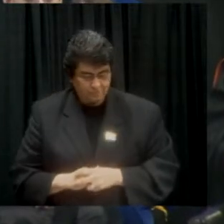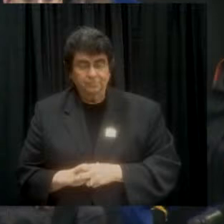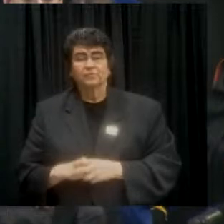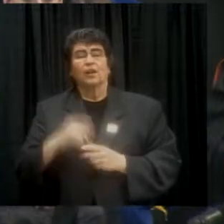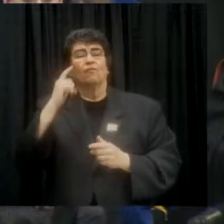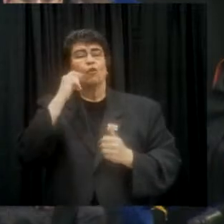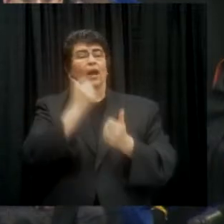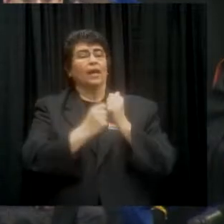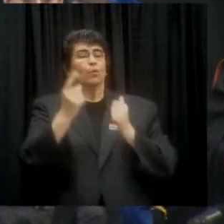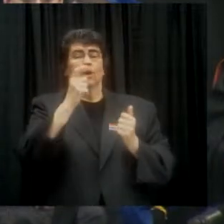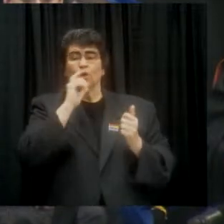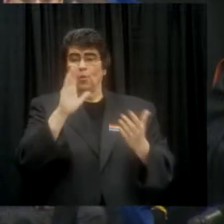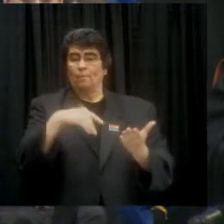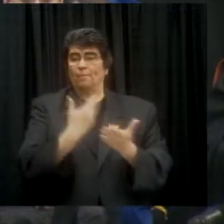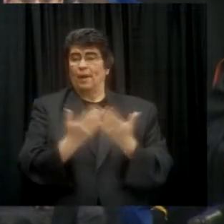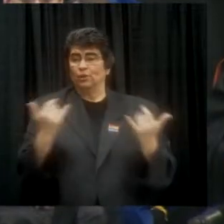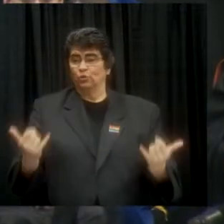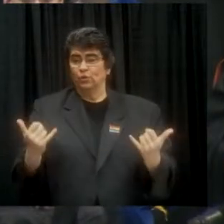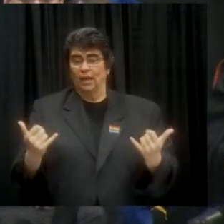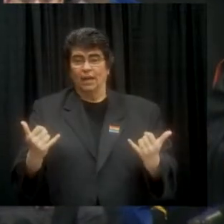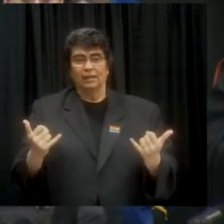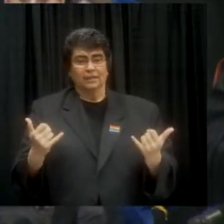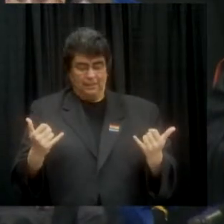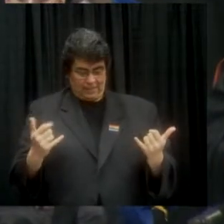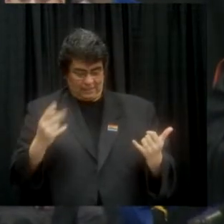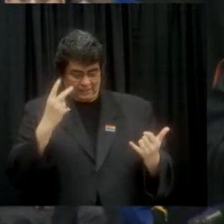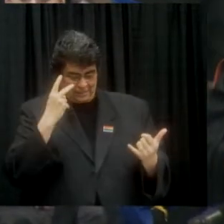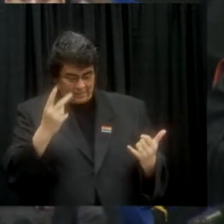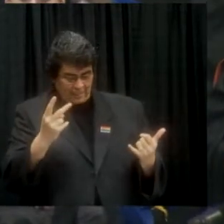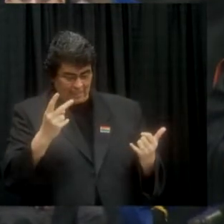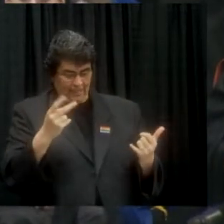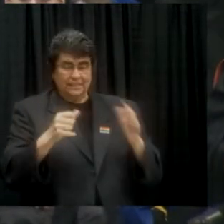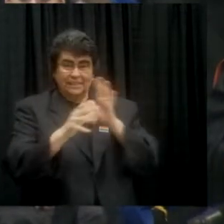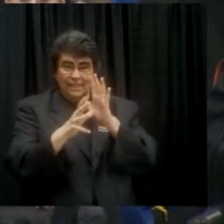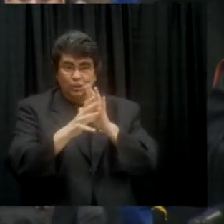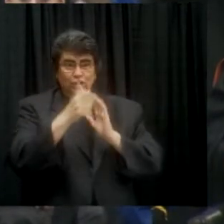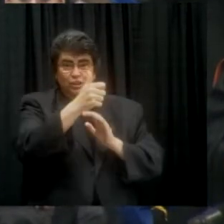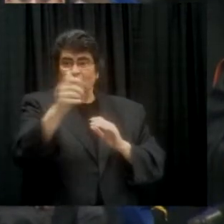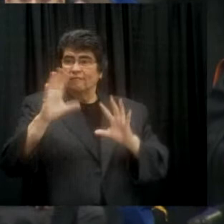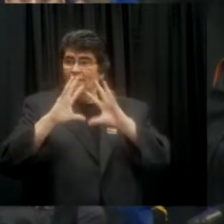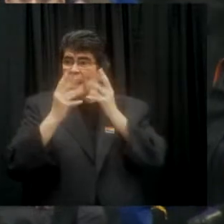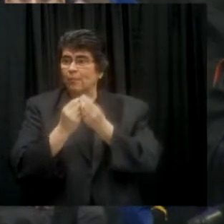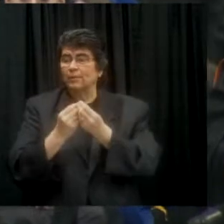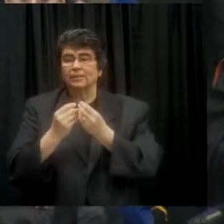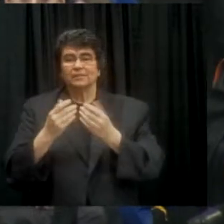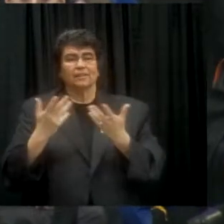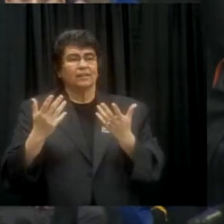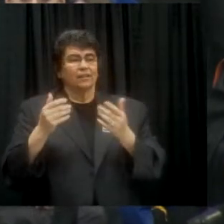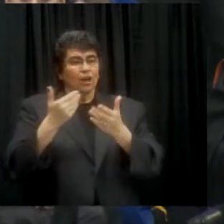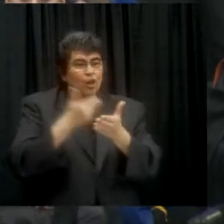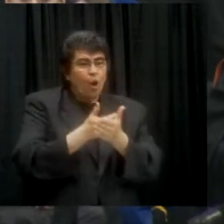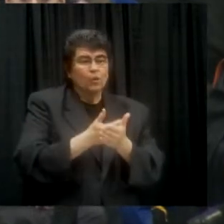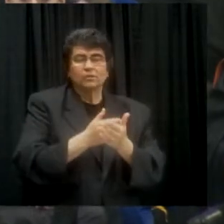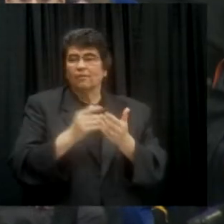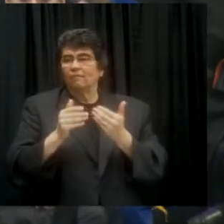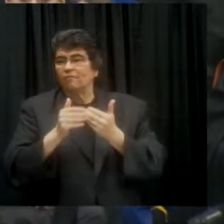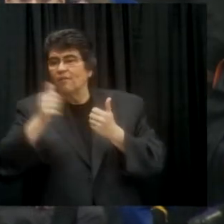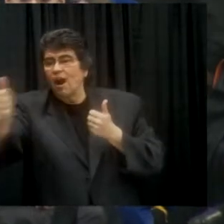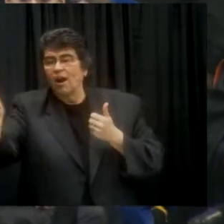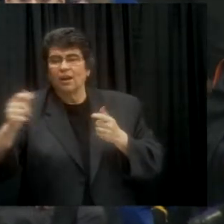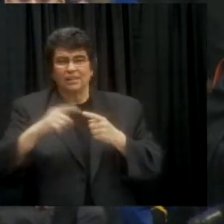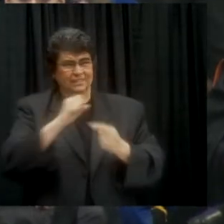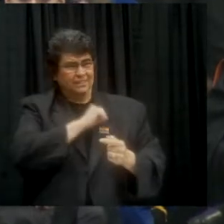For anyone who made it today, senior themselves, family close and far, friends, acquaintances, and the